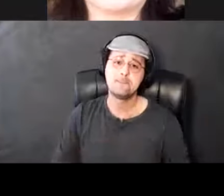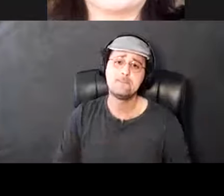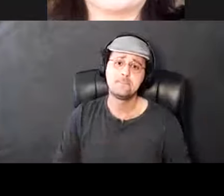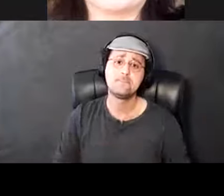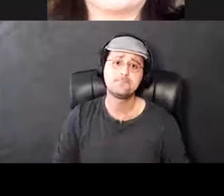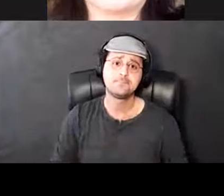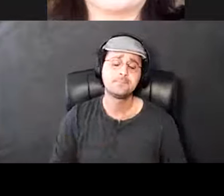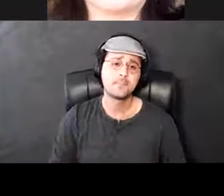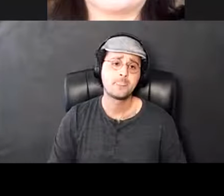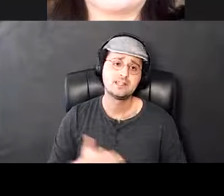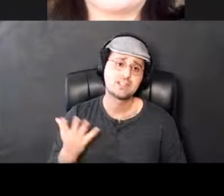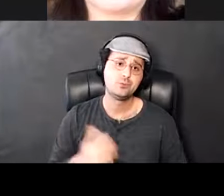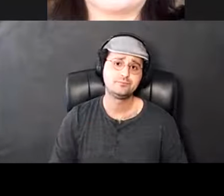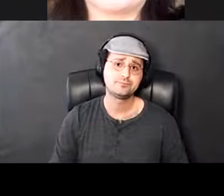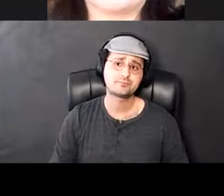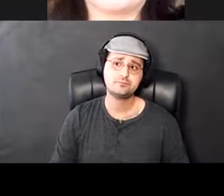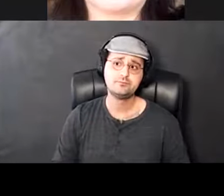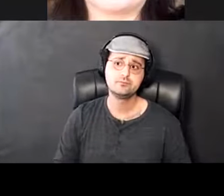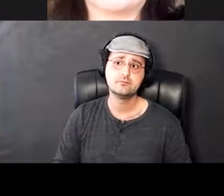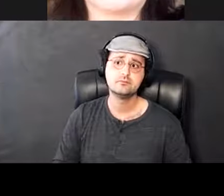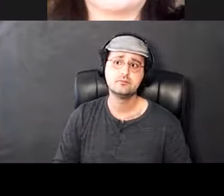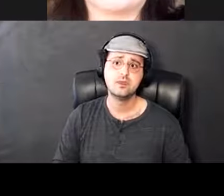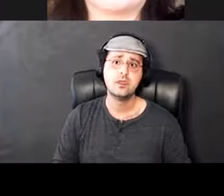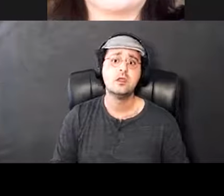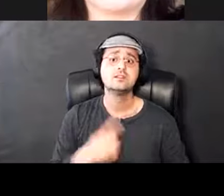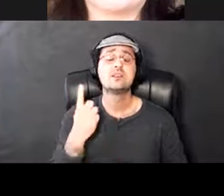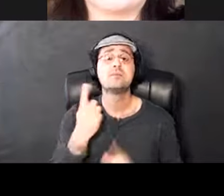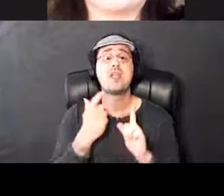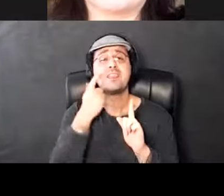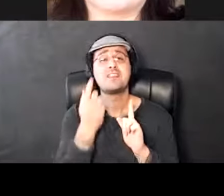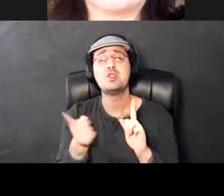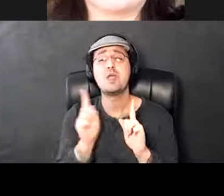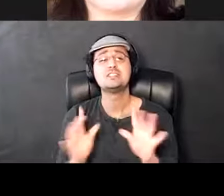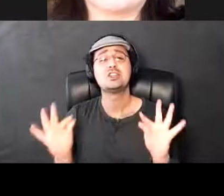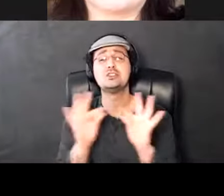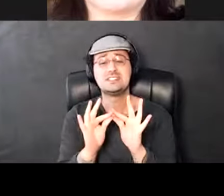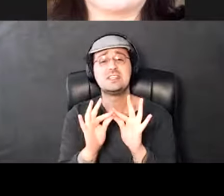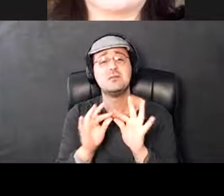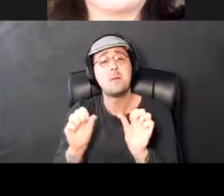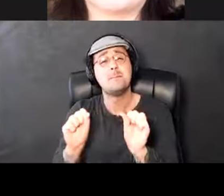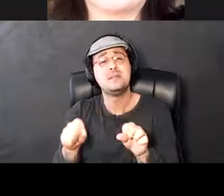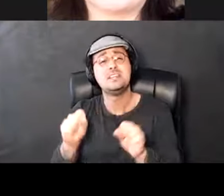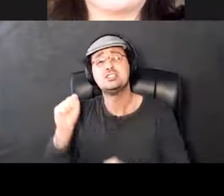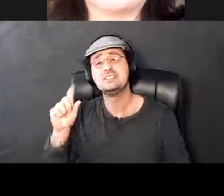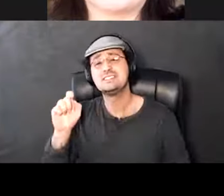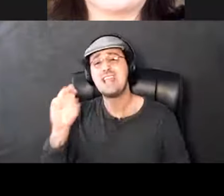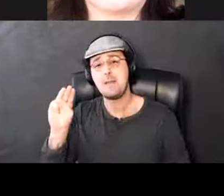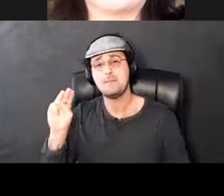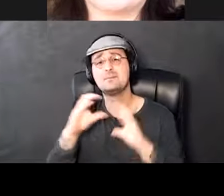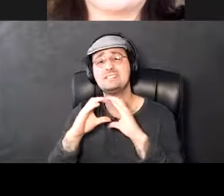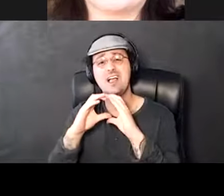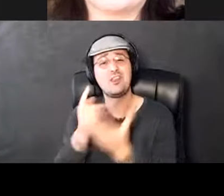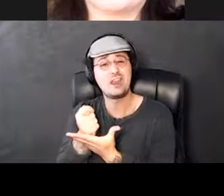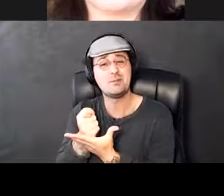And so, one thing that I think probably a lot of you are interested in is, potential stem cell therapies. I think in the